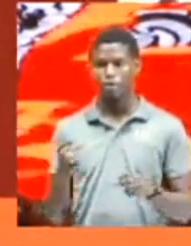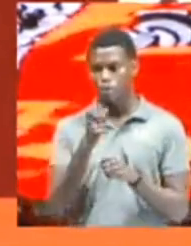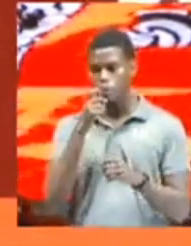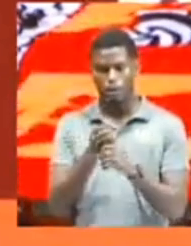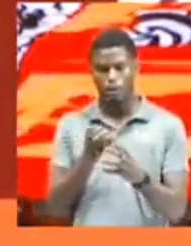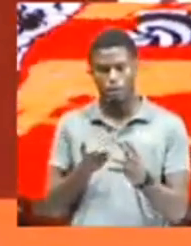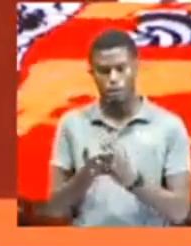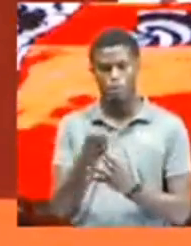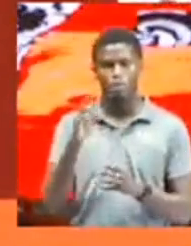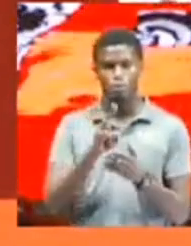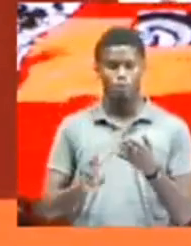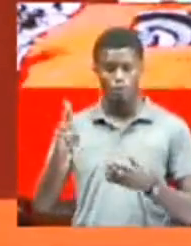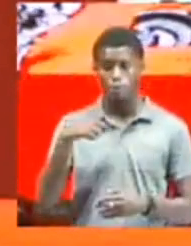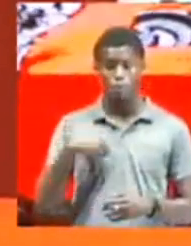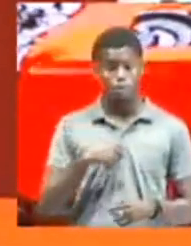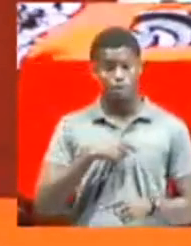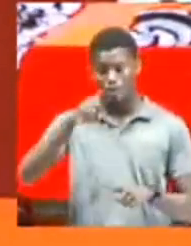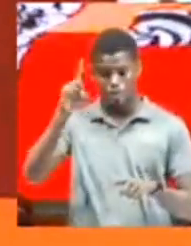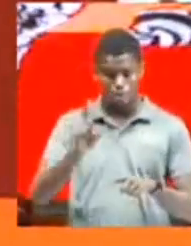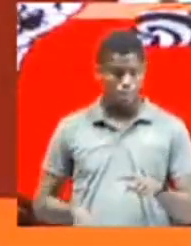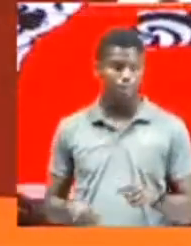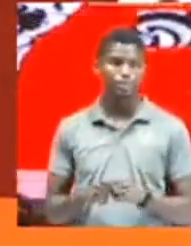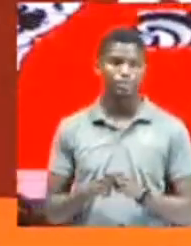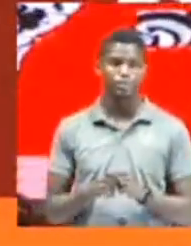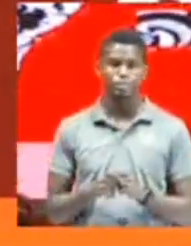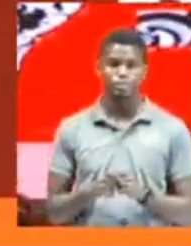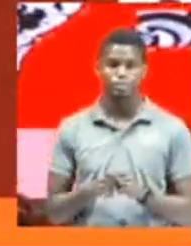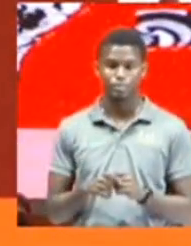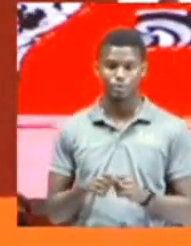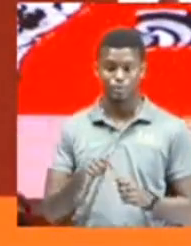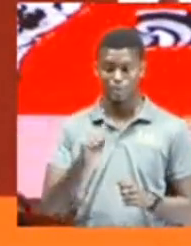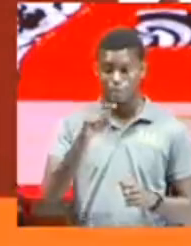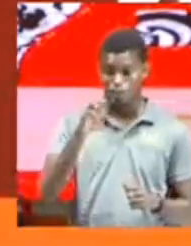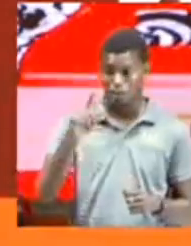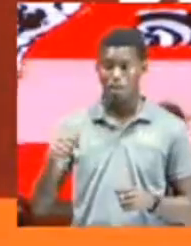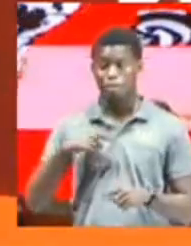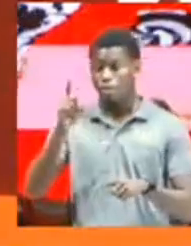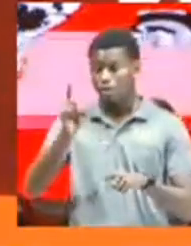cannot, Angela, we cannot win. Make that up.